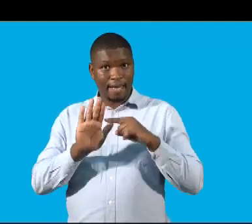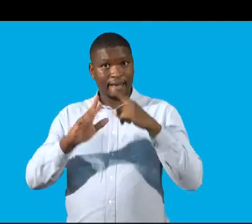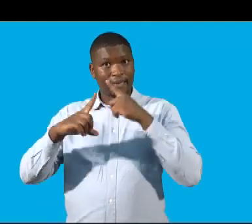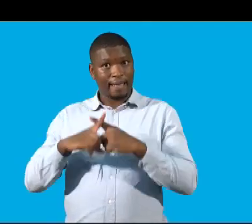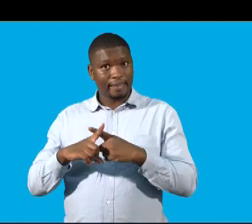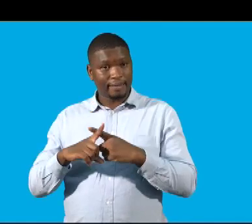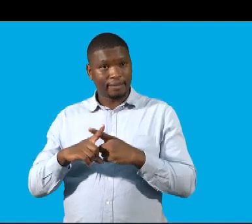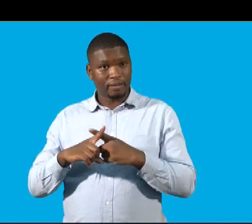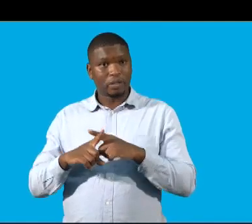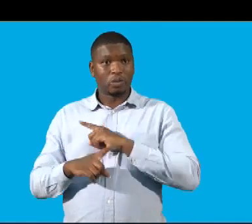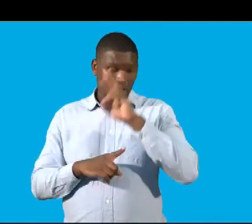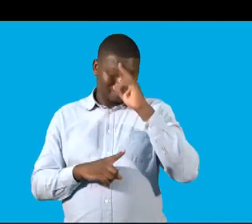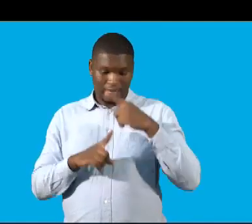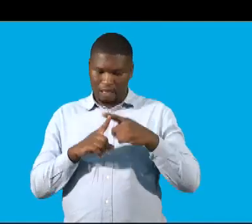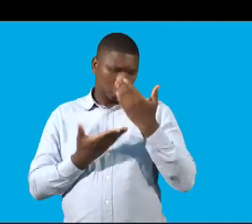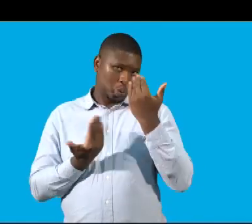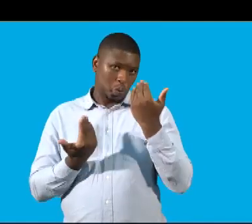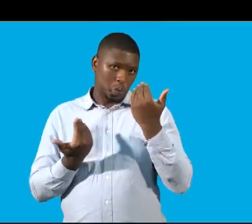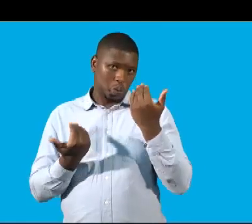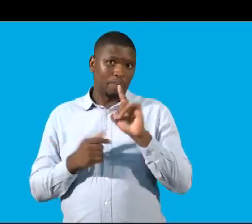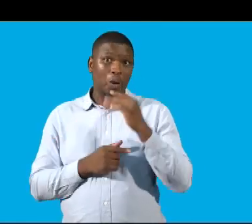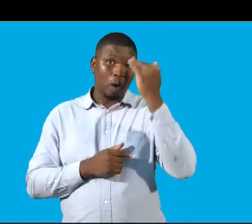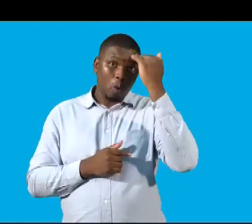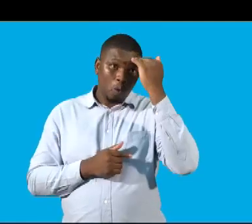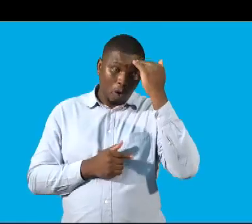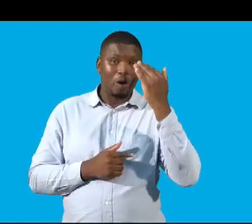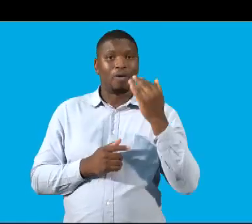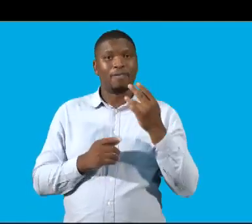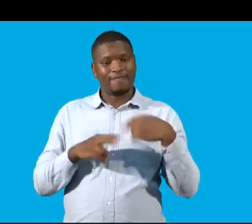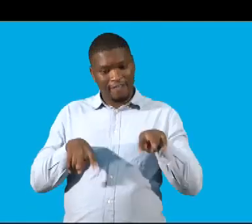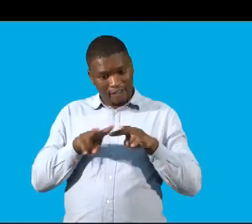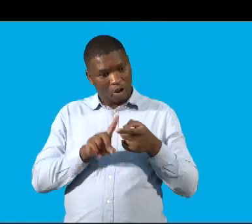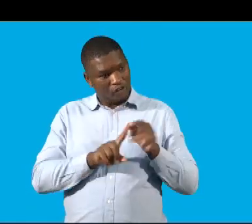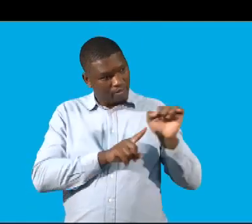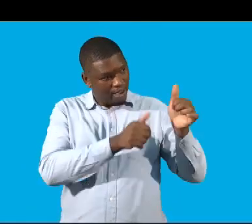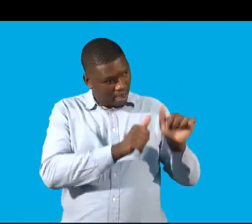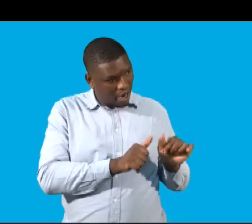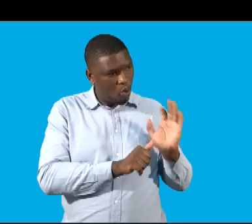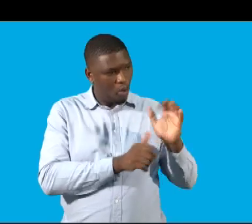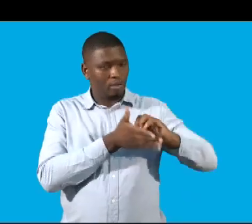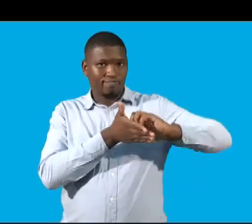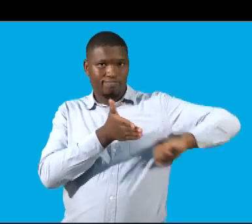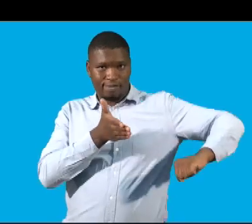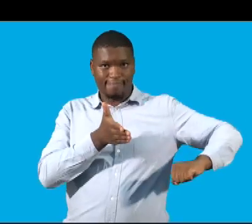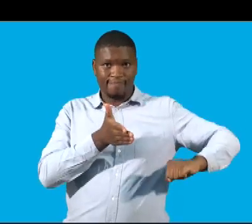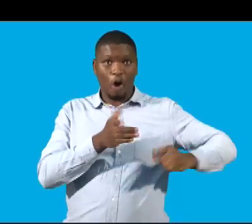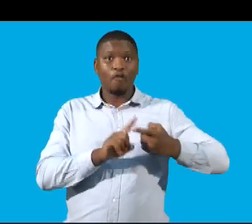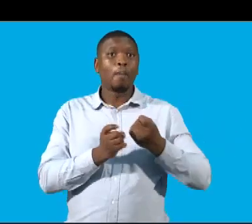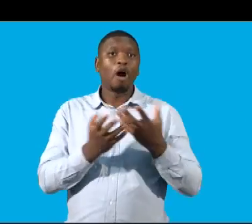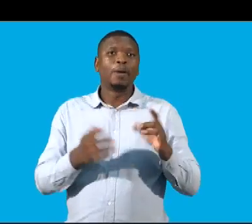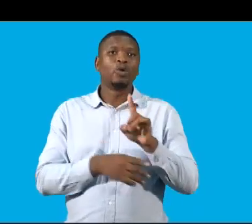150,000 minus X, because we don't know what that value is, but we do know that the value from the first account was subtracted